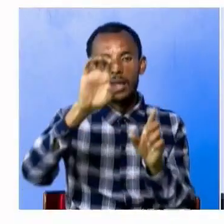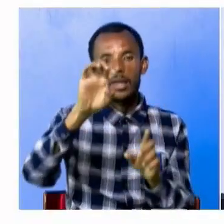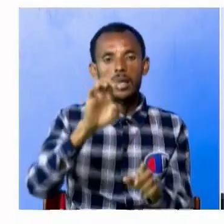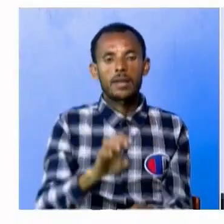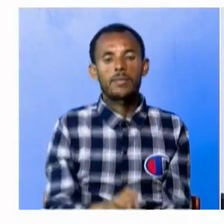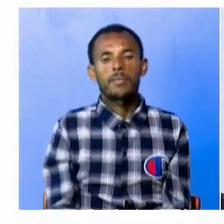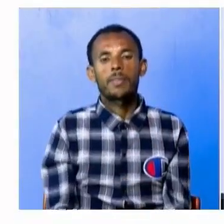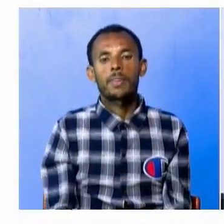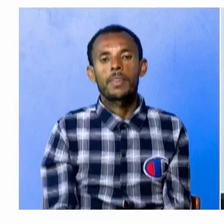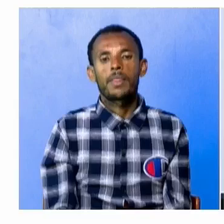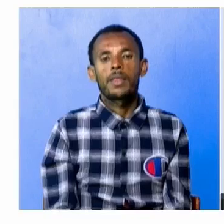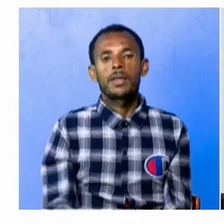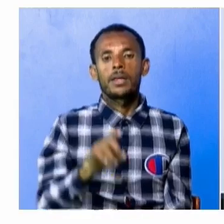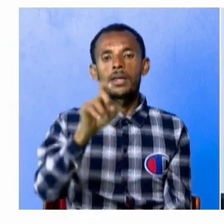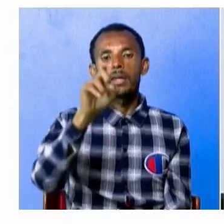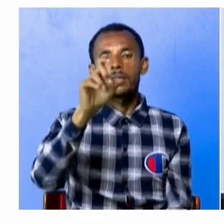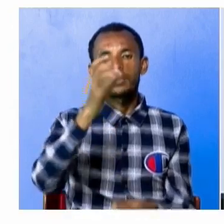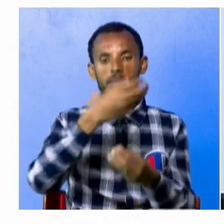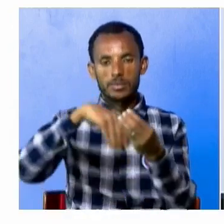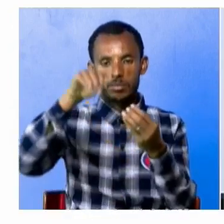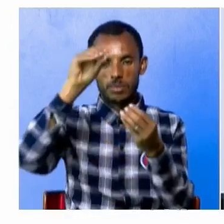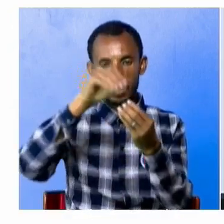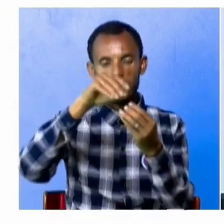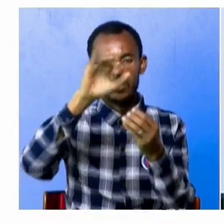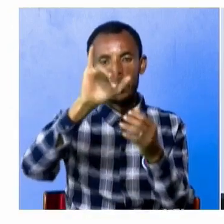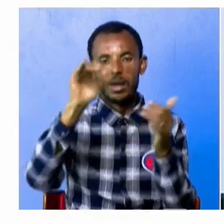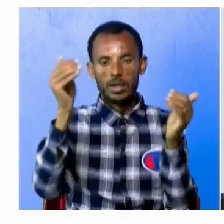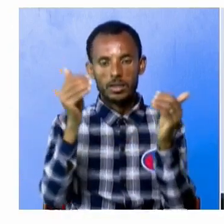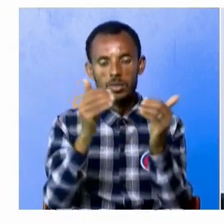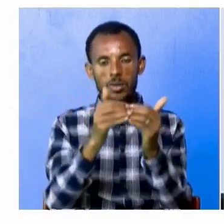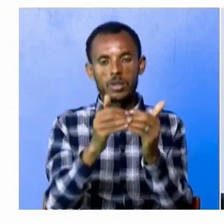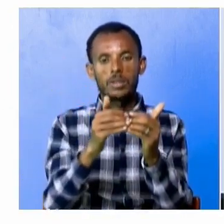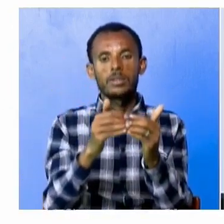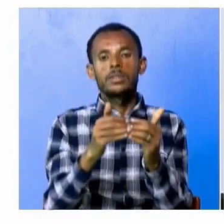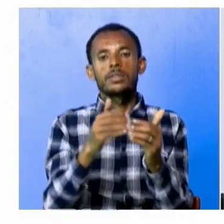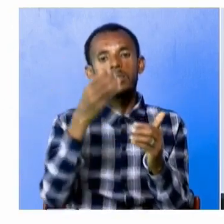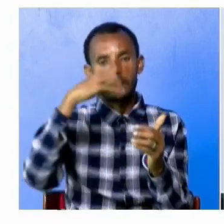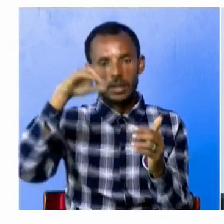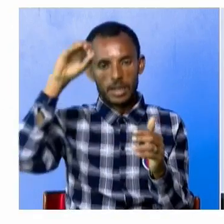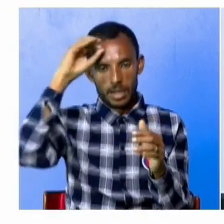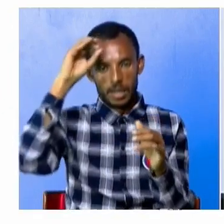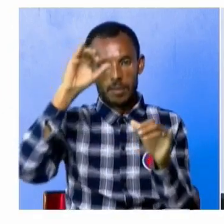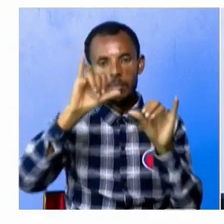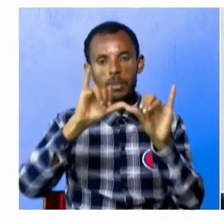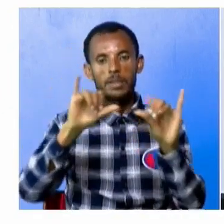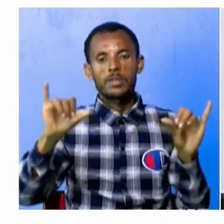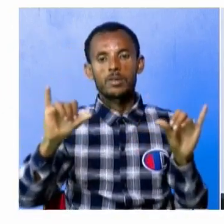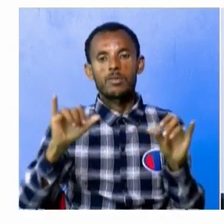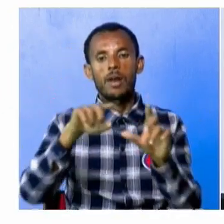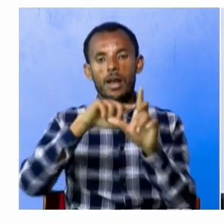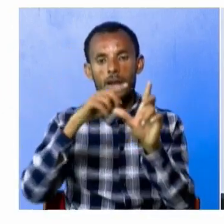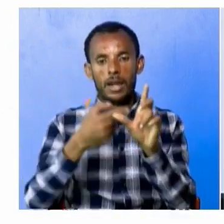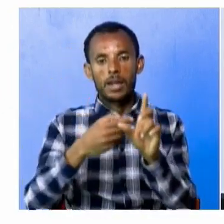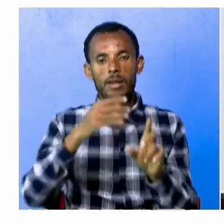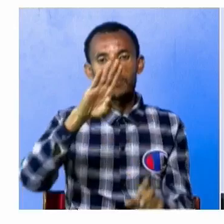plus Y is equal to the degree measure of